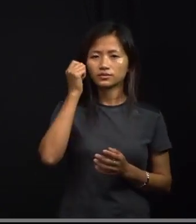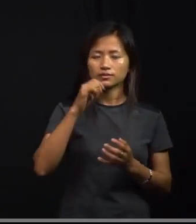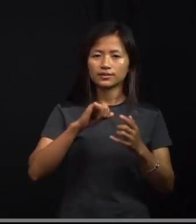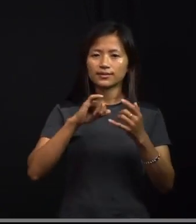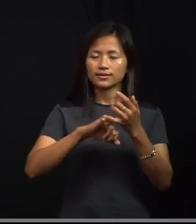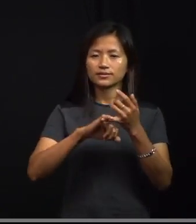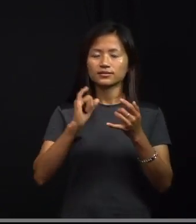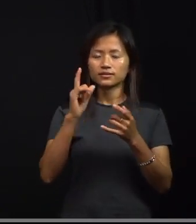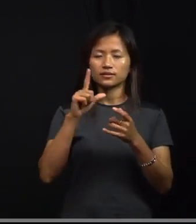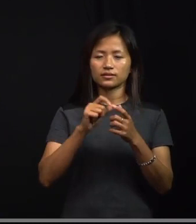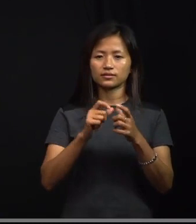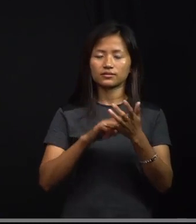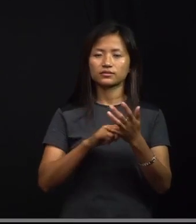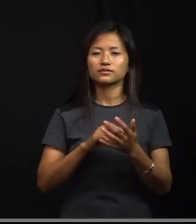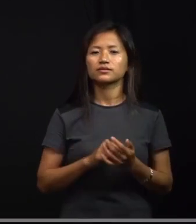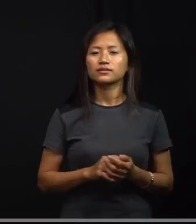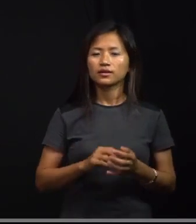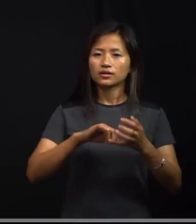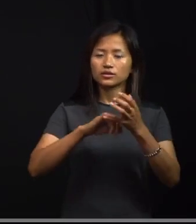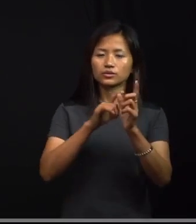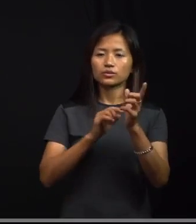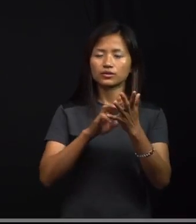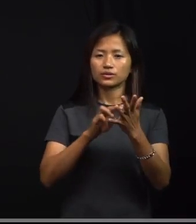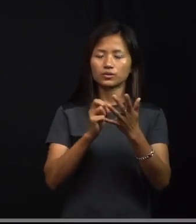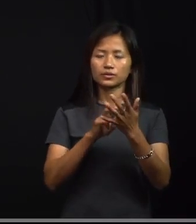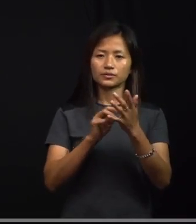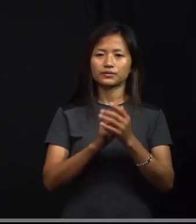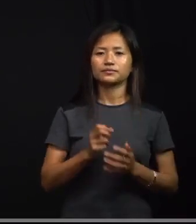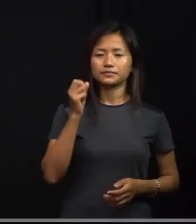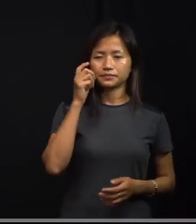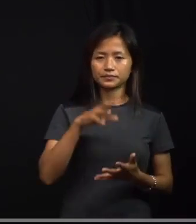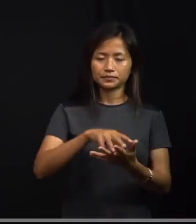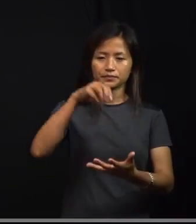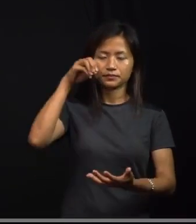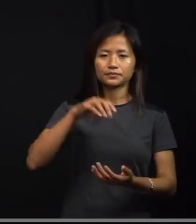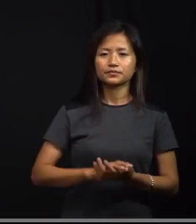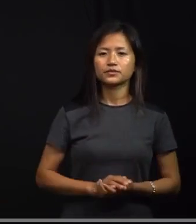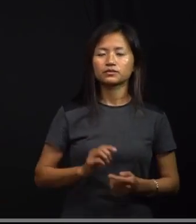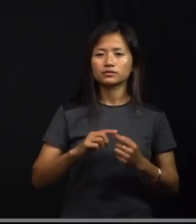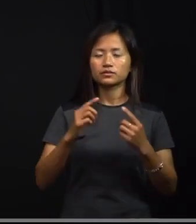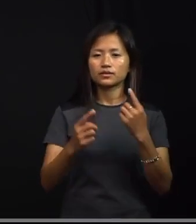important features, and then the synonyms of education, right? So that is it for this